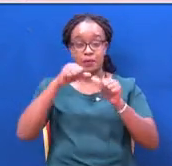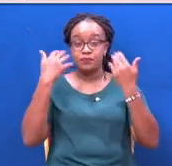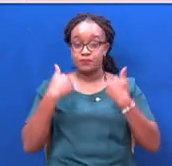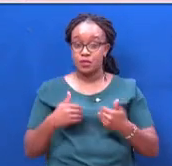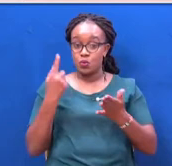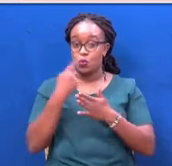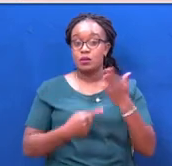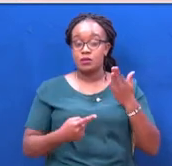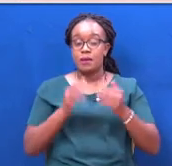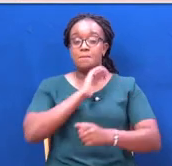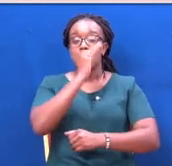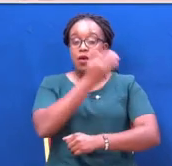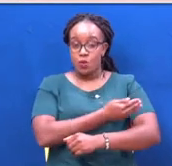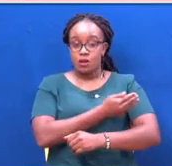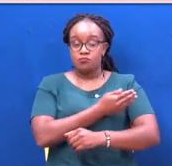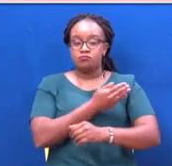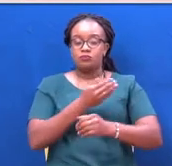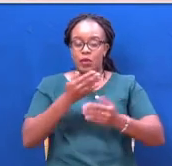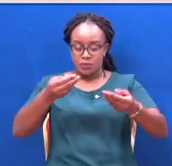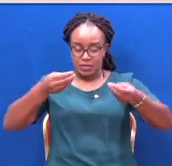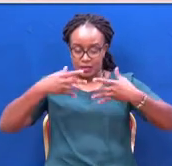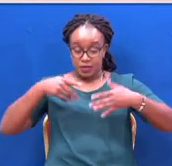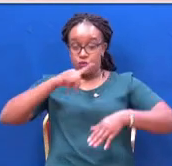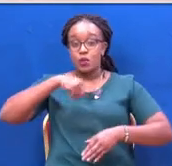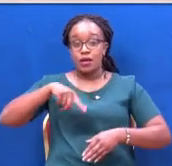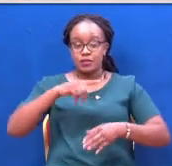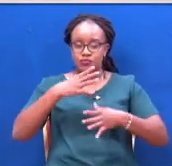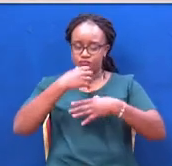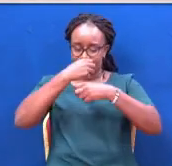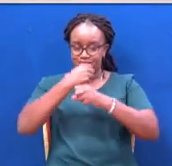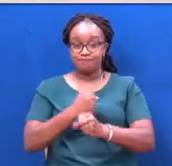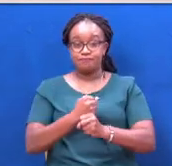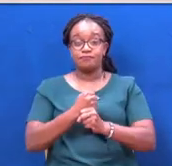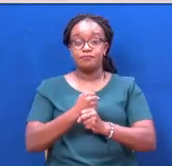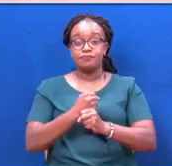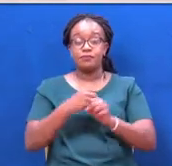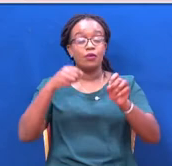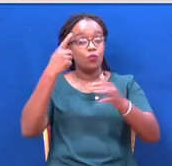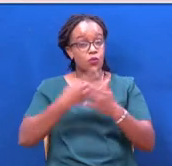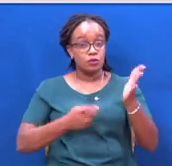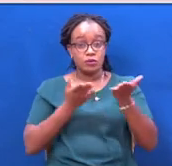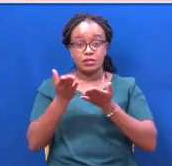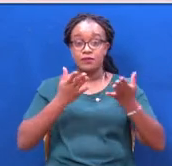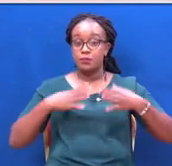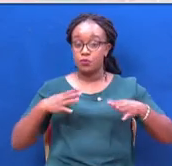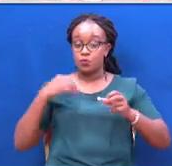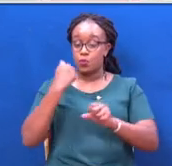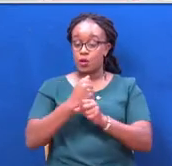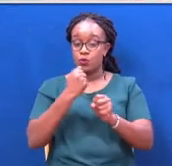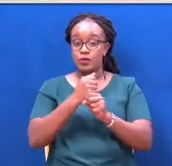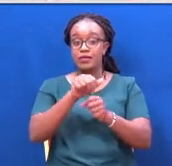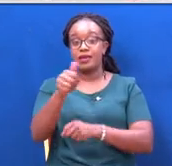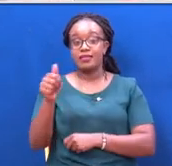power is entrusted to us as servants of the people, to work with others